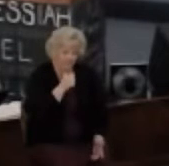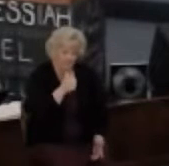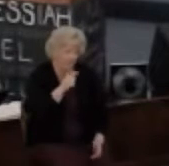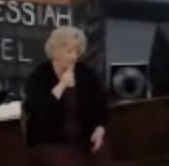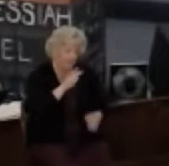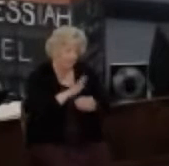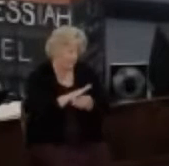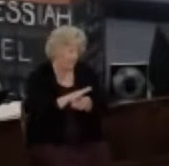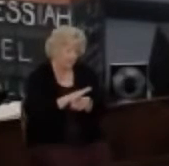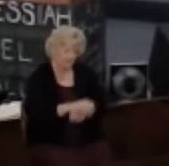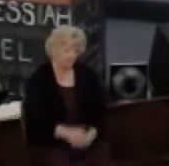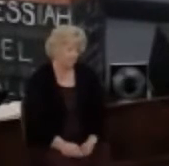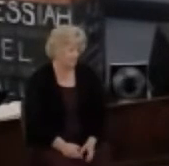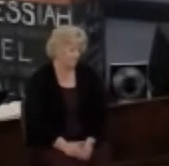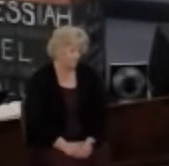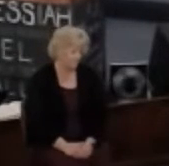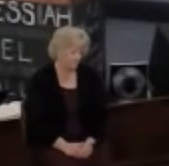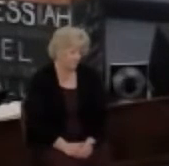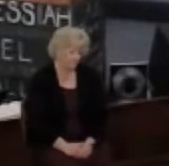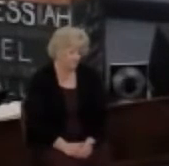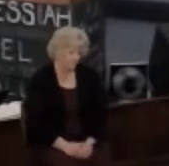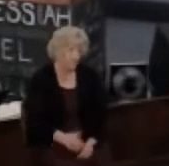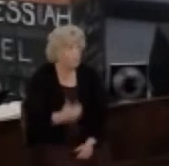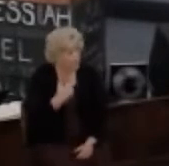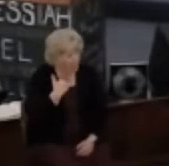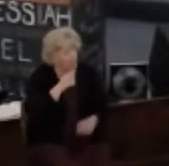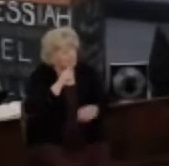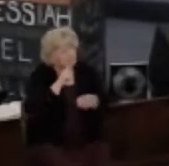We lack real commitment.